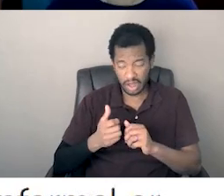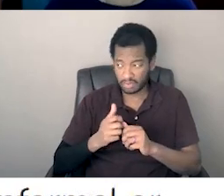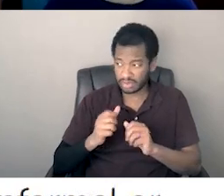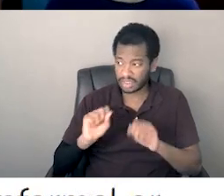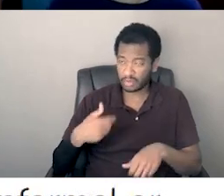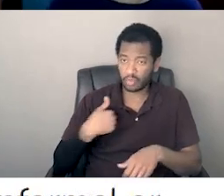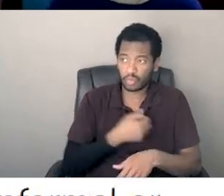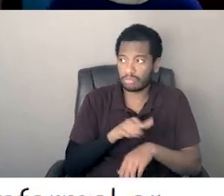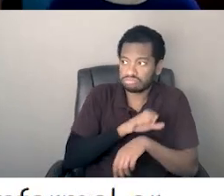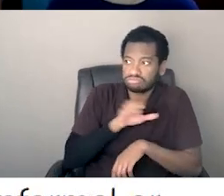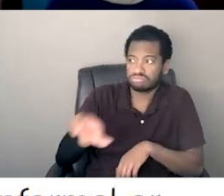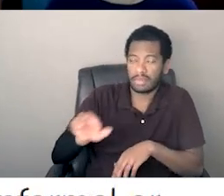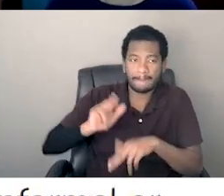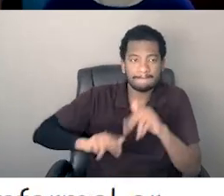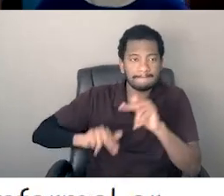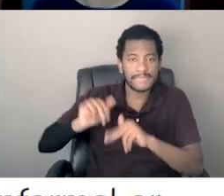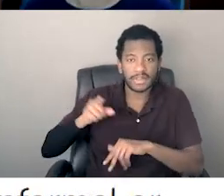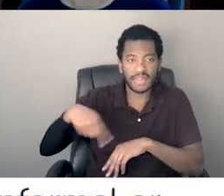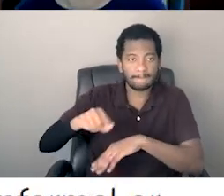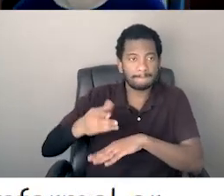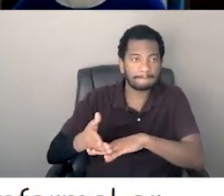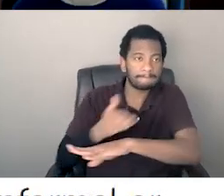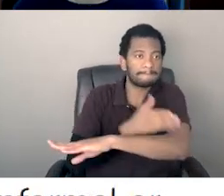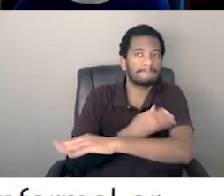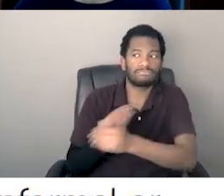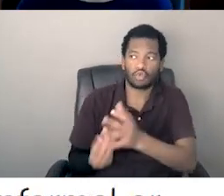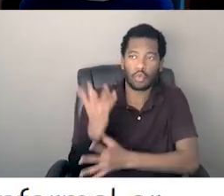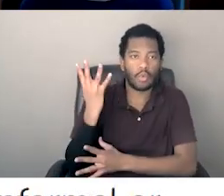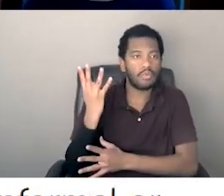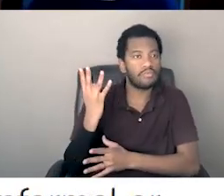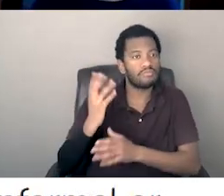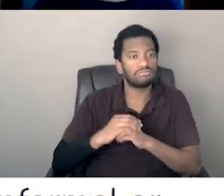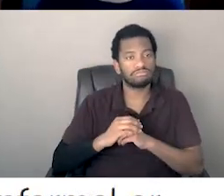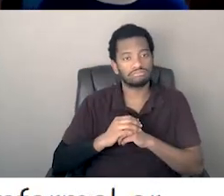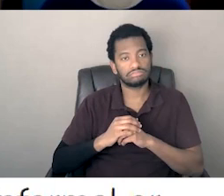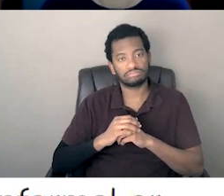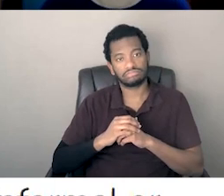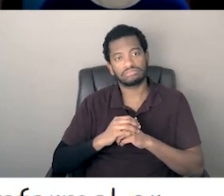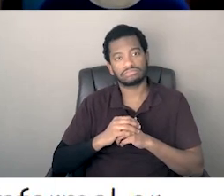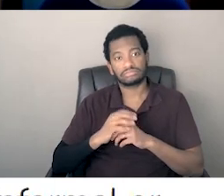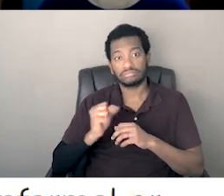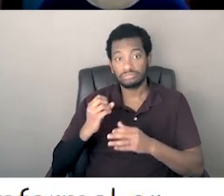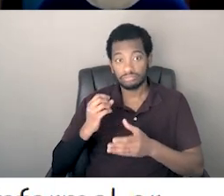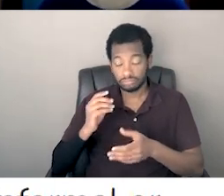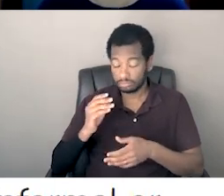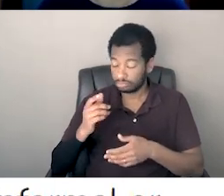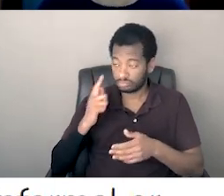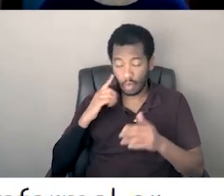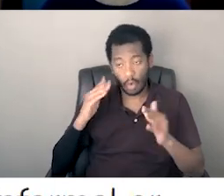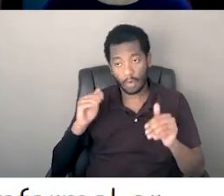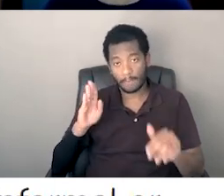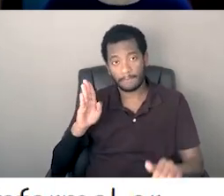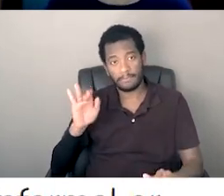so, relatedly, we might want to expect that bidders would submit letters of support from informal